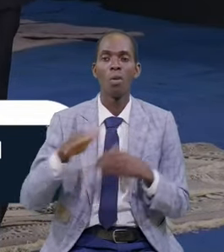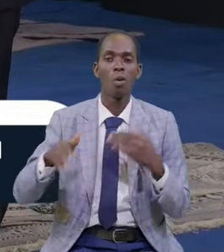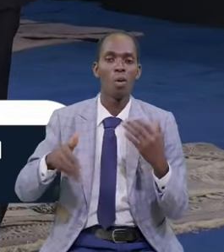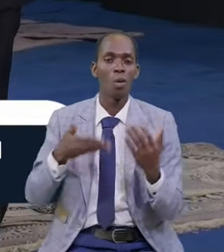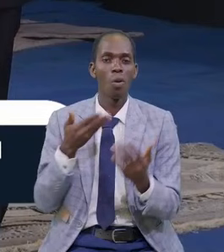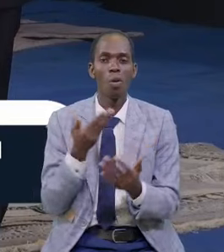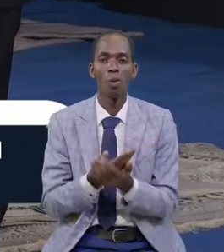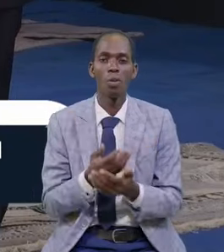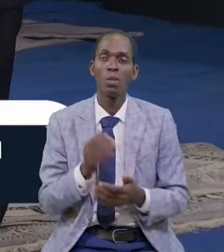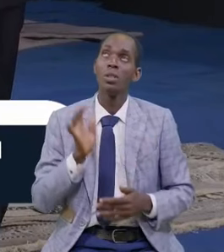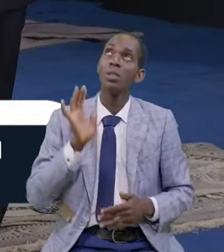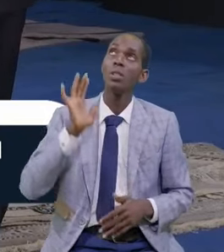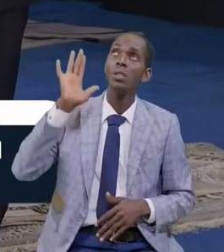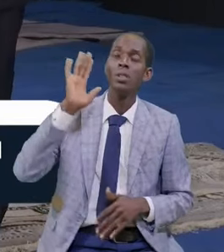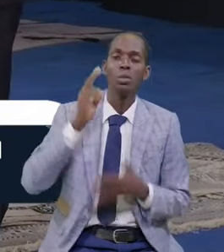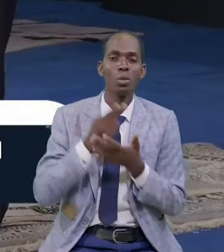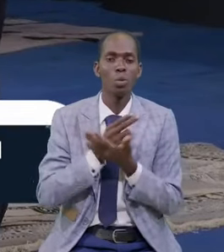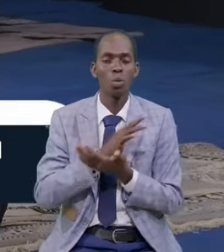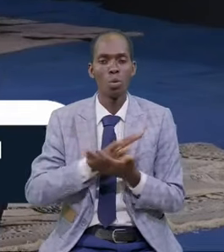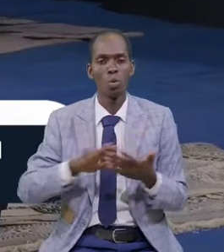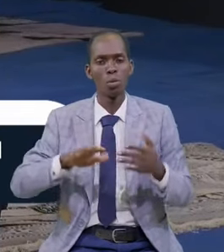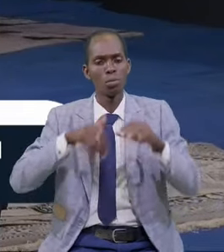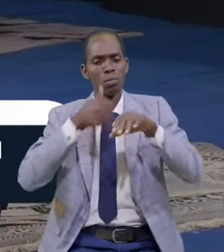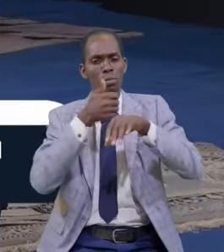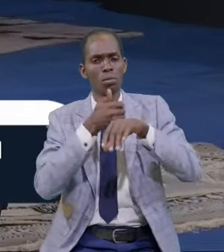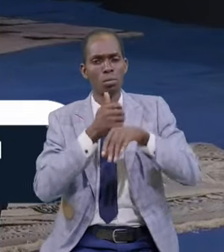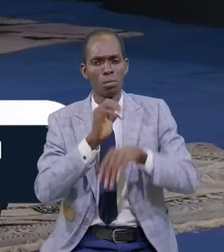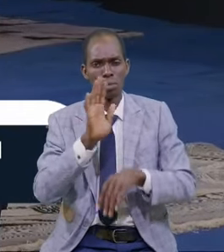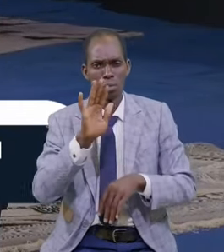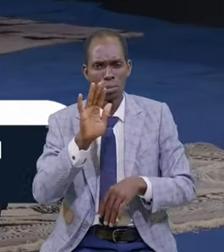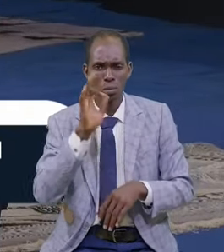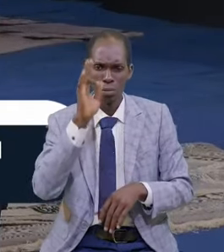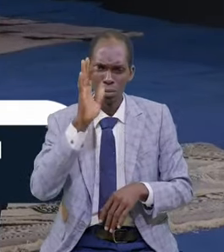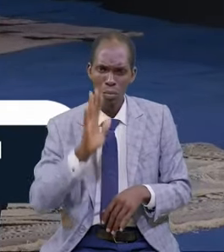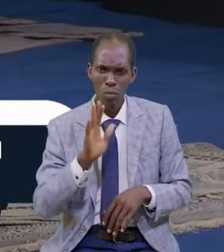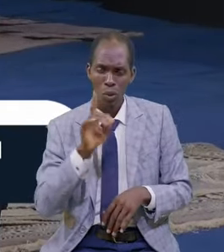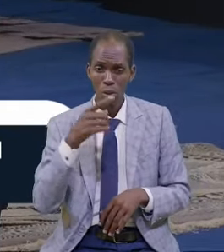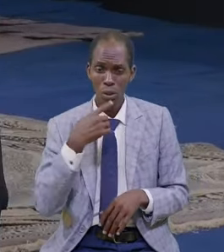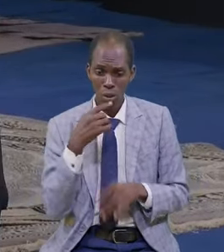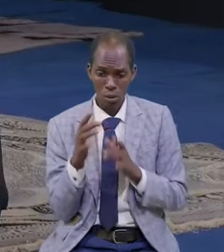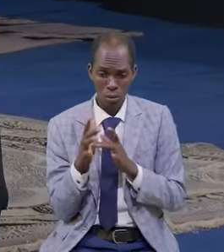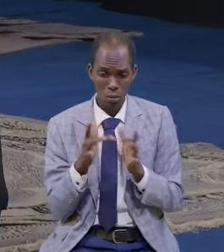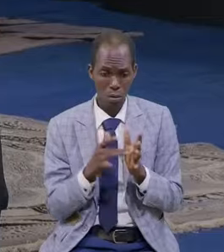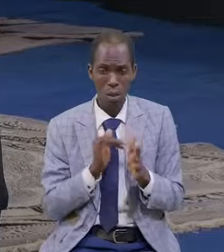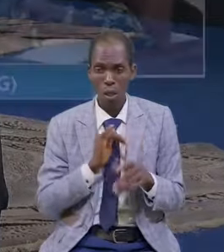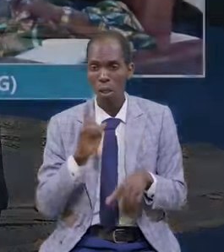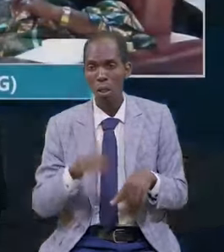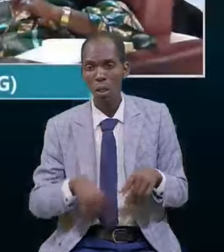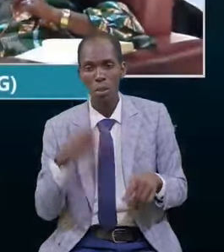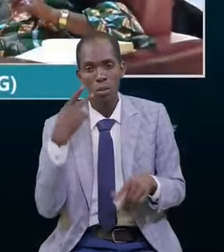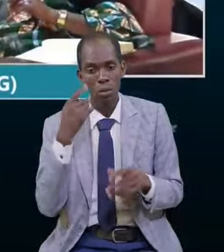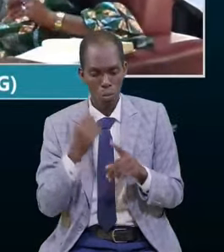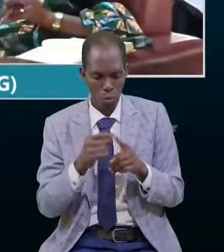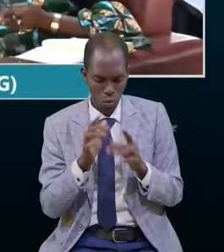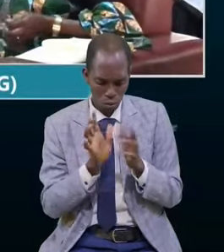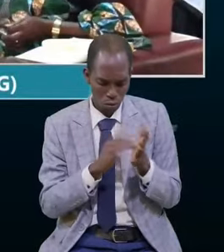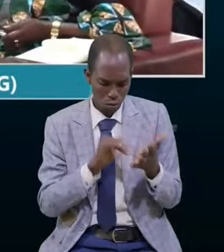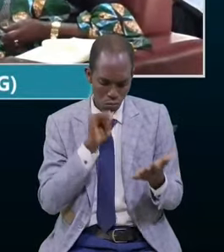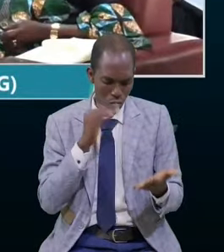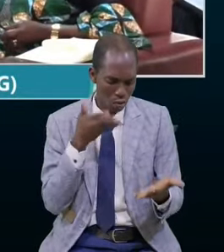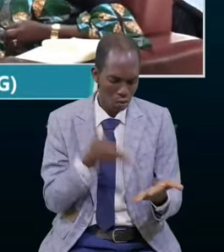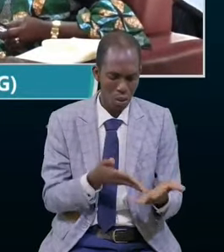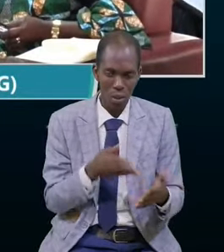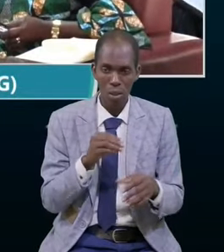heel ah Pastor preacher you see Jesus I can't find Jesus there here look at verse S in